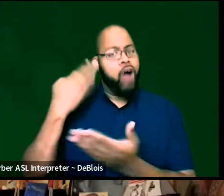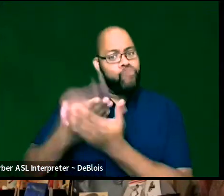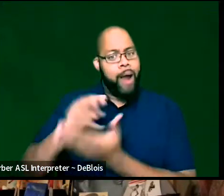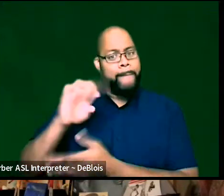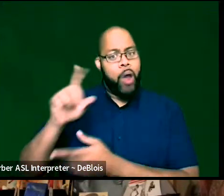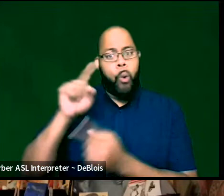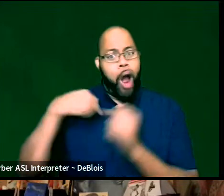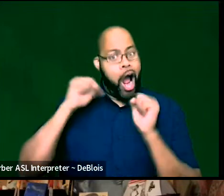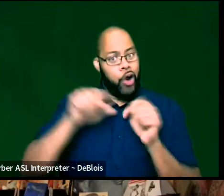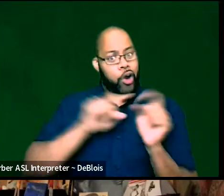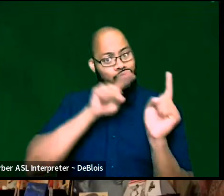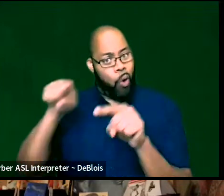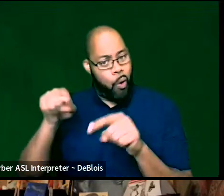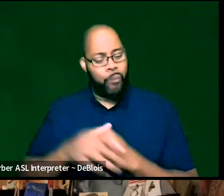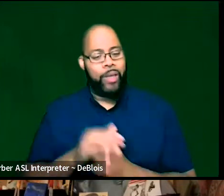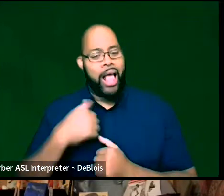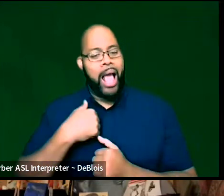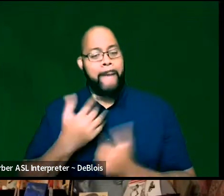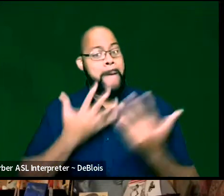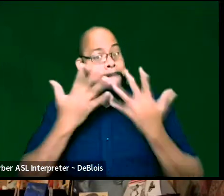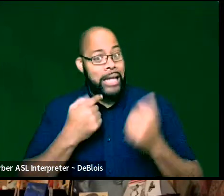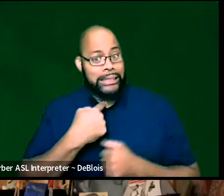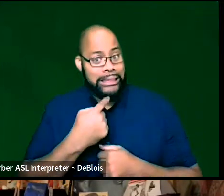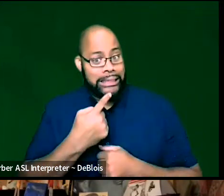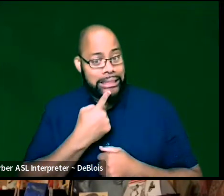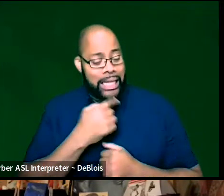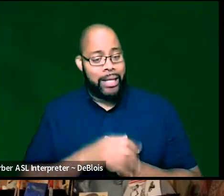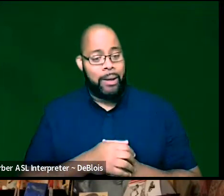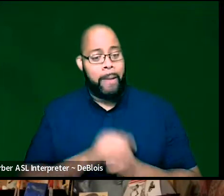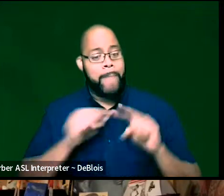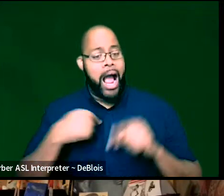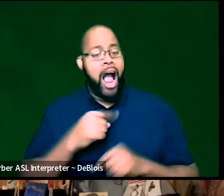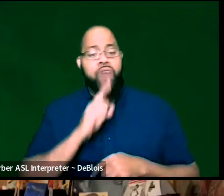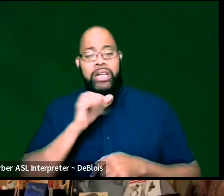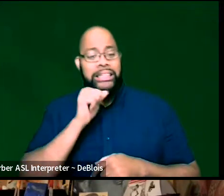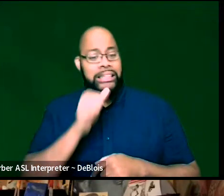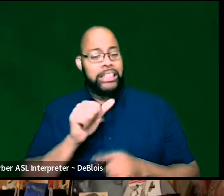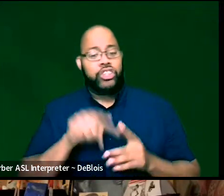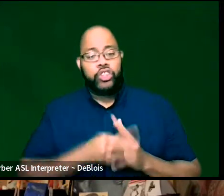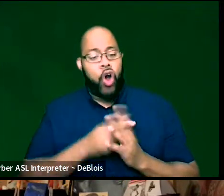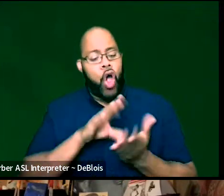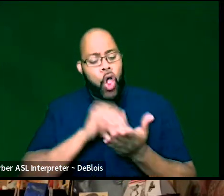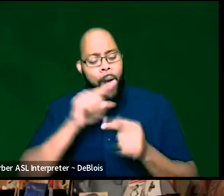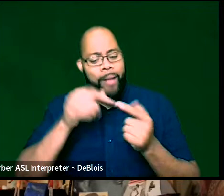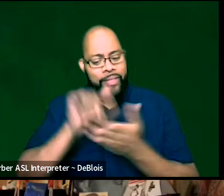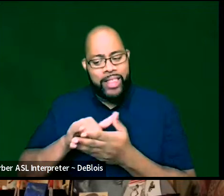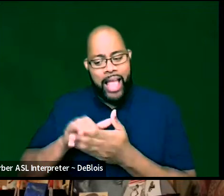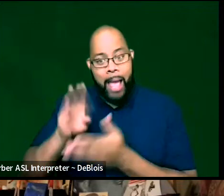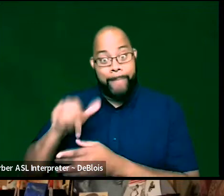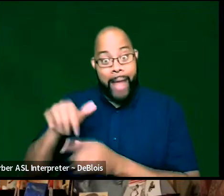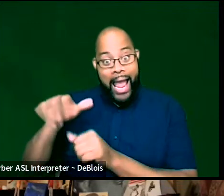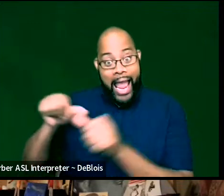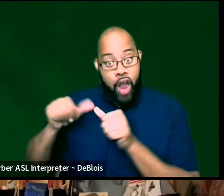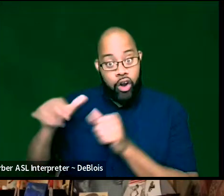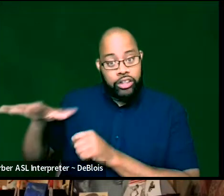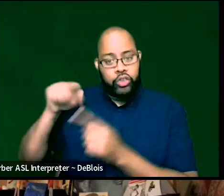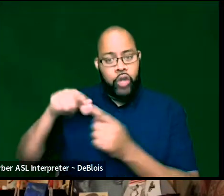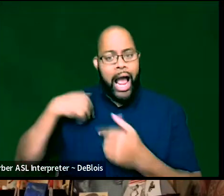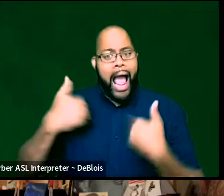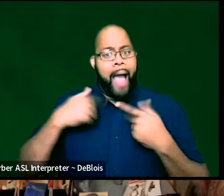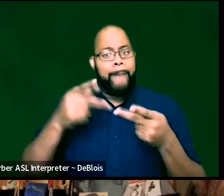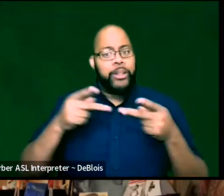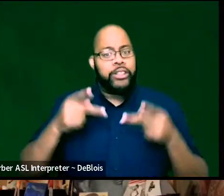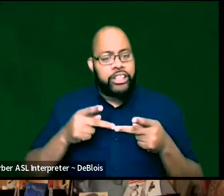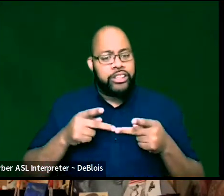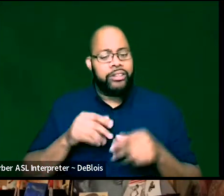soon as I could. And I'm embarrassed to say this, but I really didn't start learning about the Chesapeake Bay until I had a